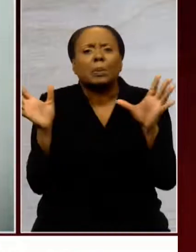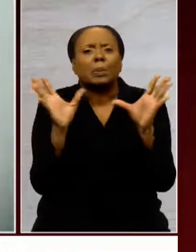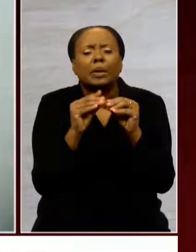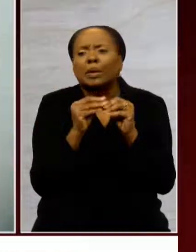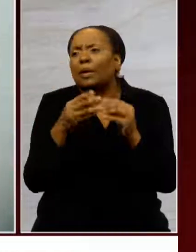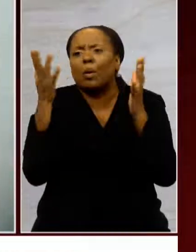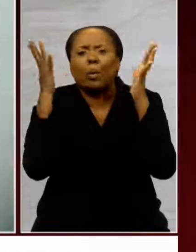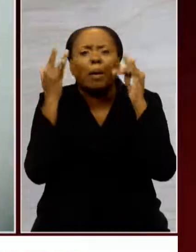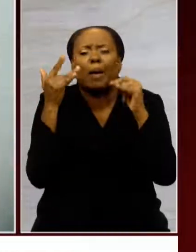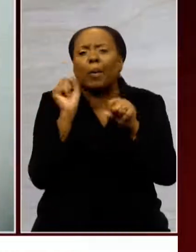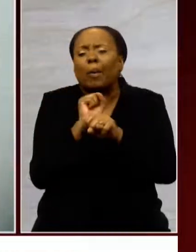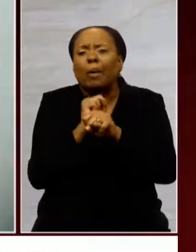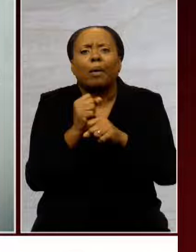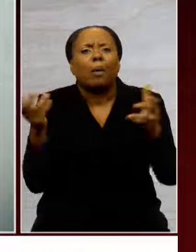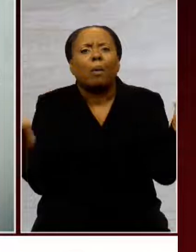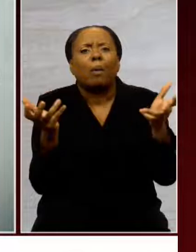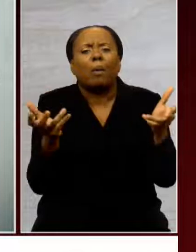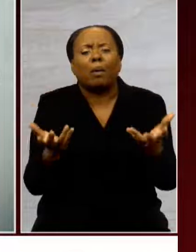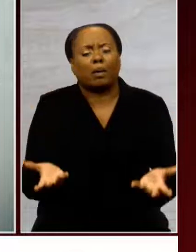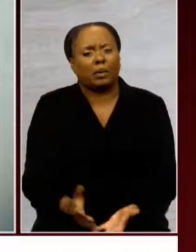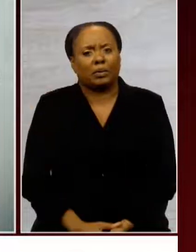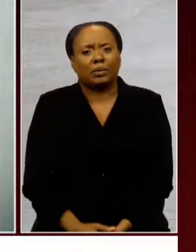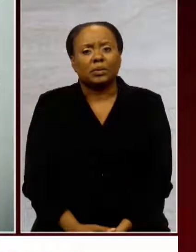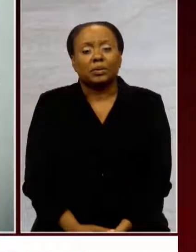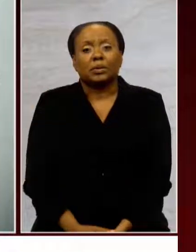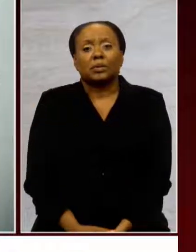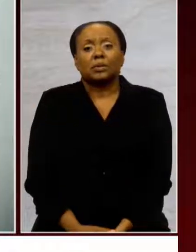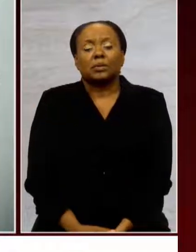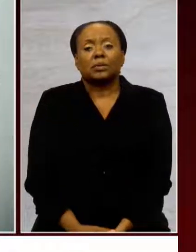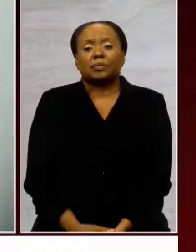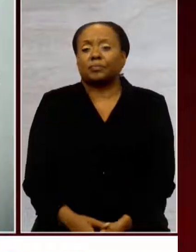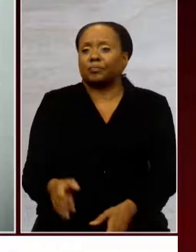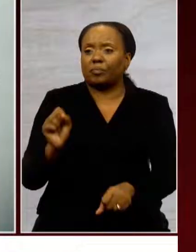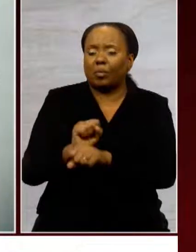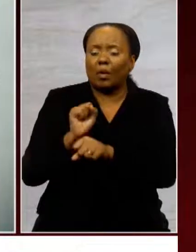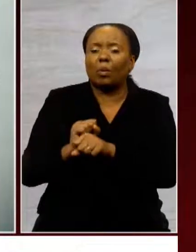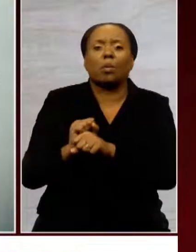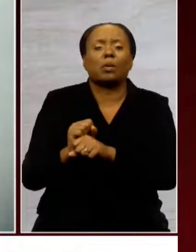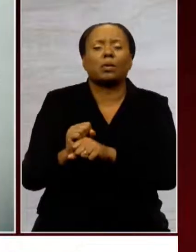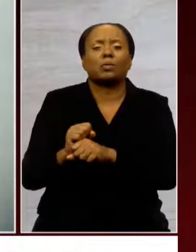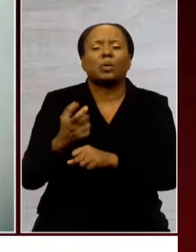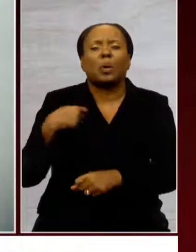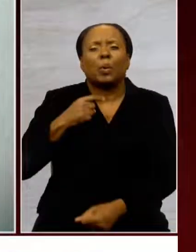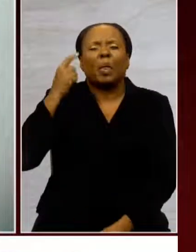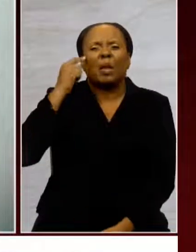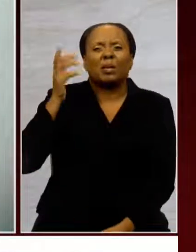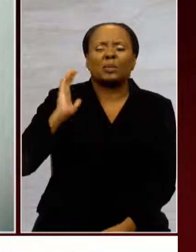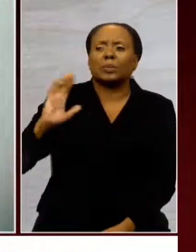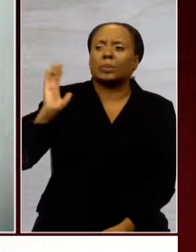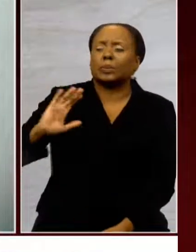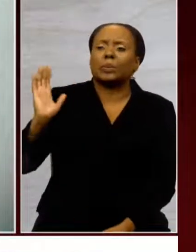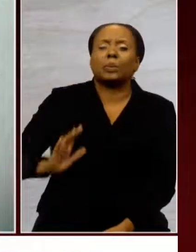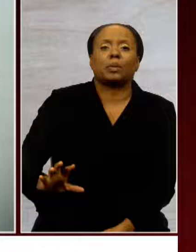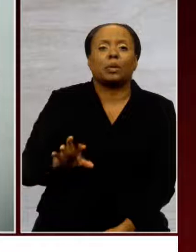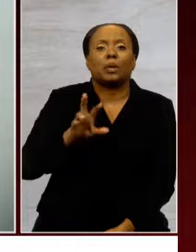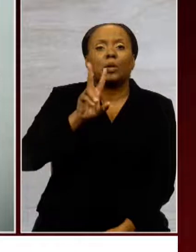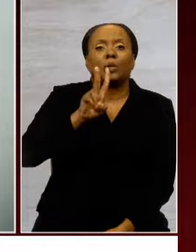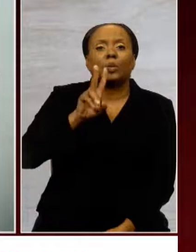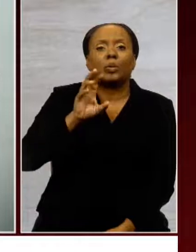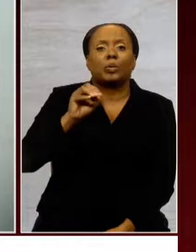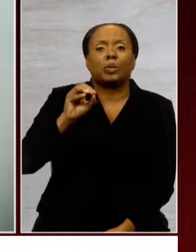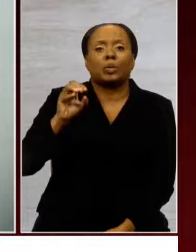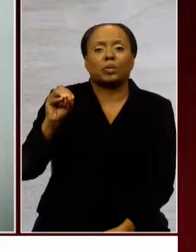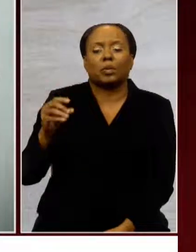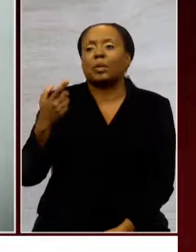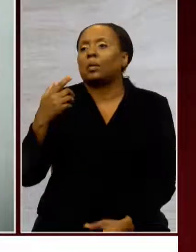This work was necessary because as far back as 2000, we had a green paper on disability. Then